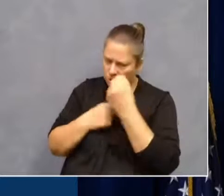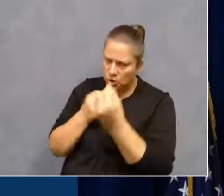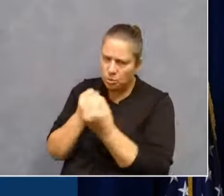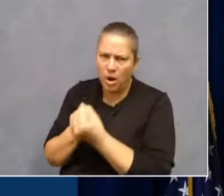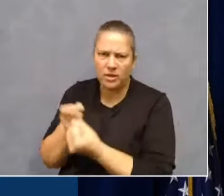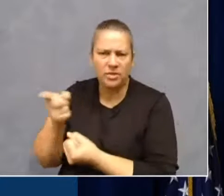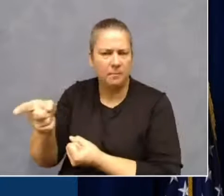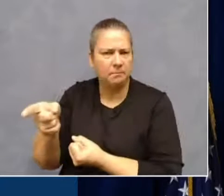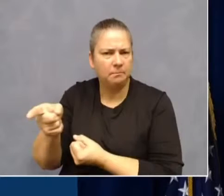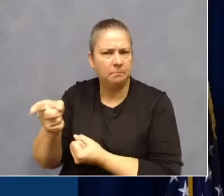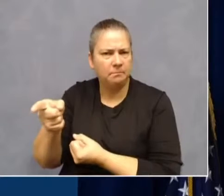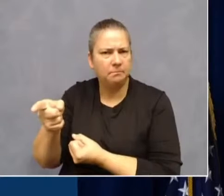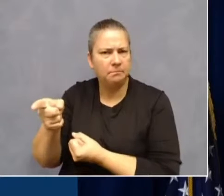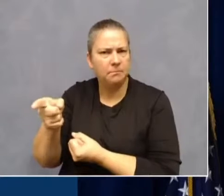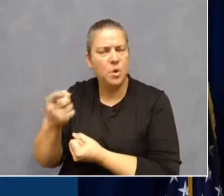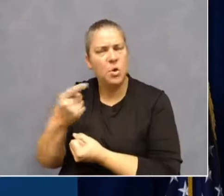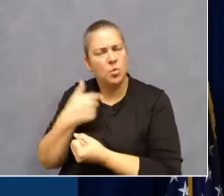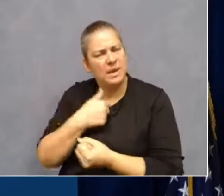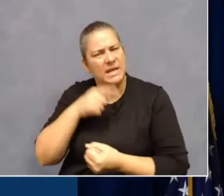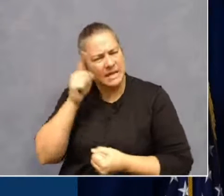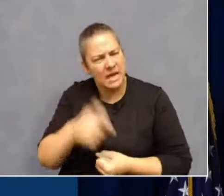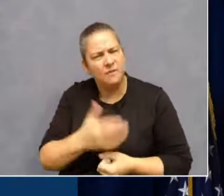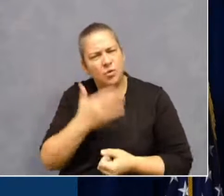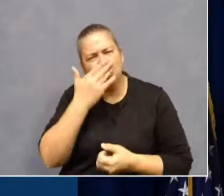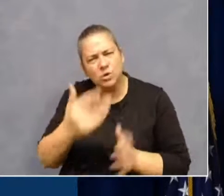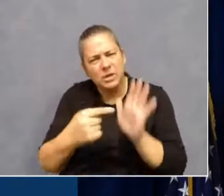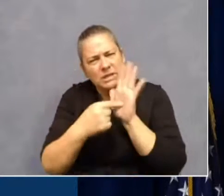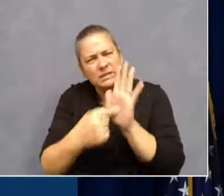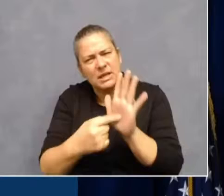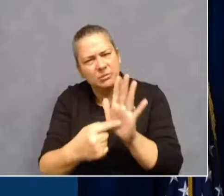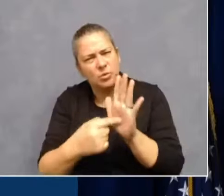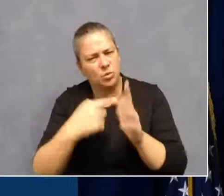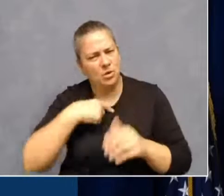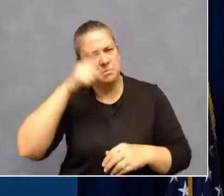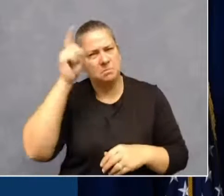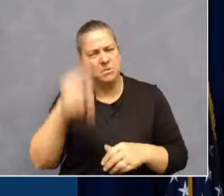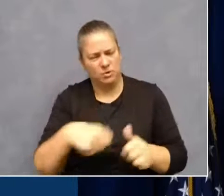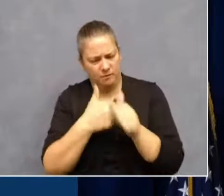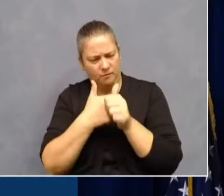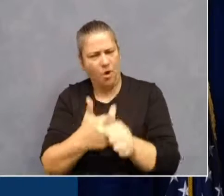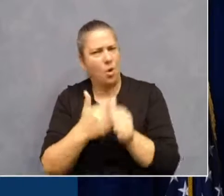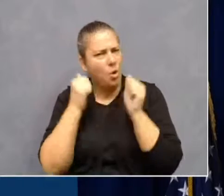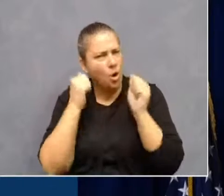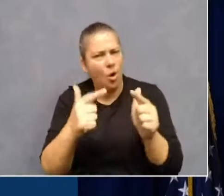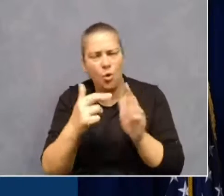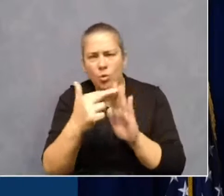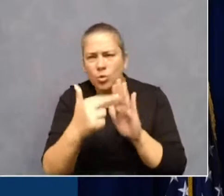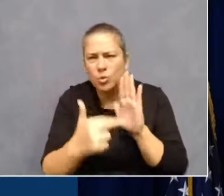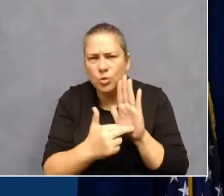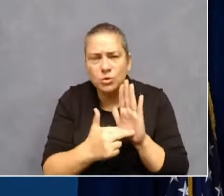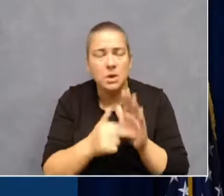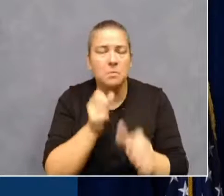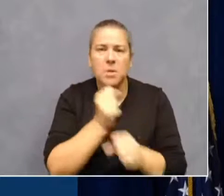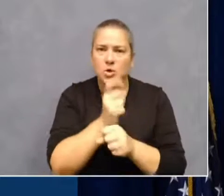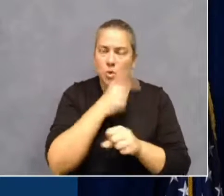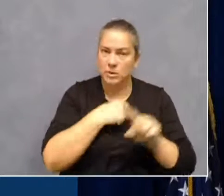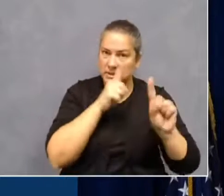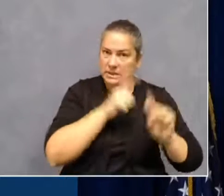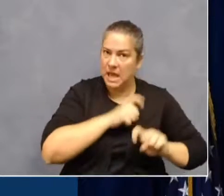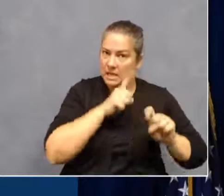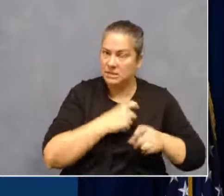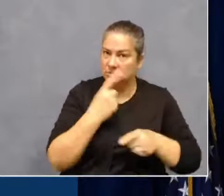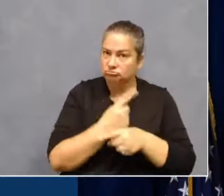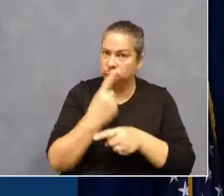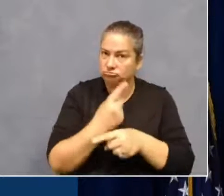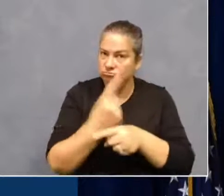set a better example. Let's make sure we follow each and all of the rules. Let's make sure we get tested regularly. And let's make sure when we